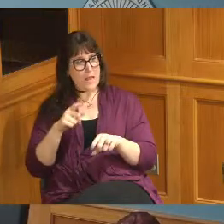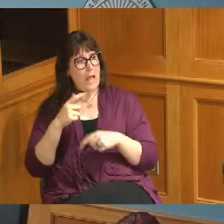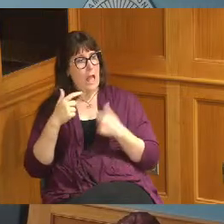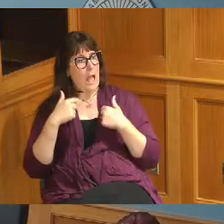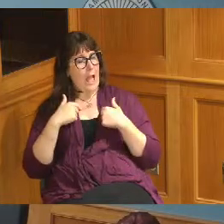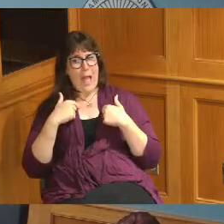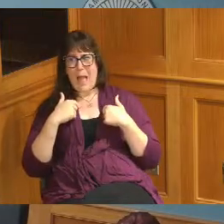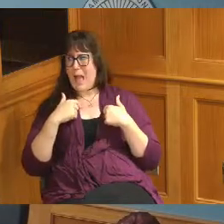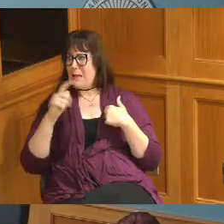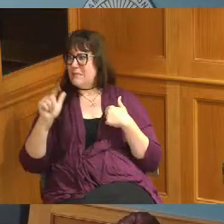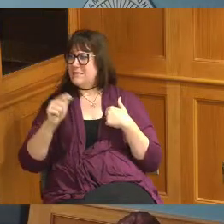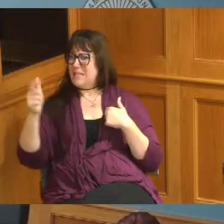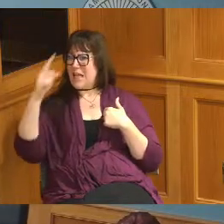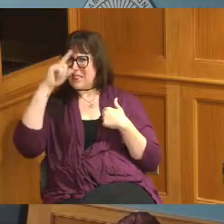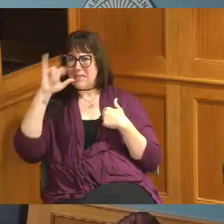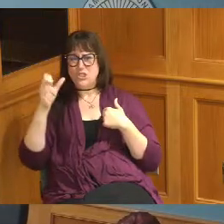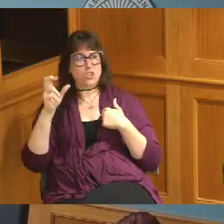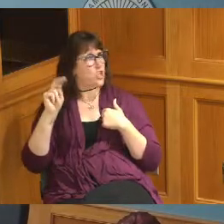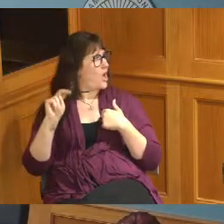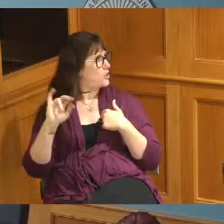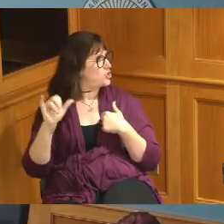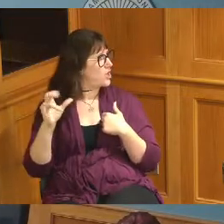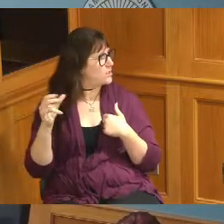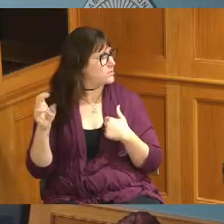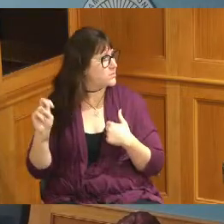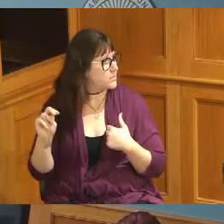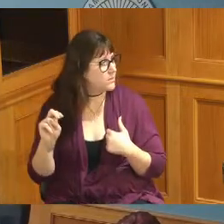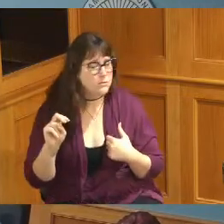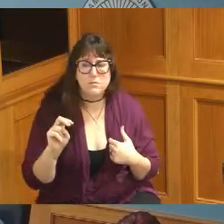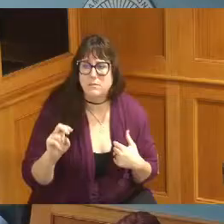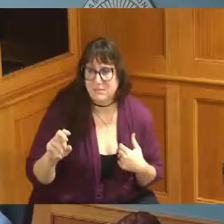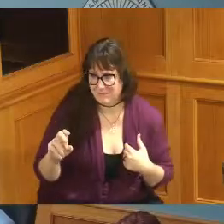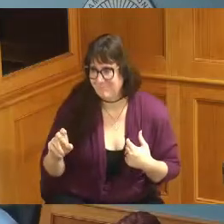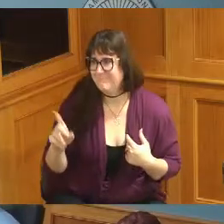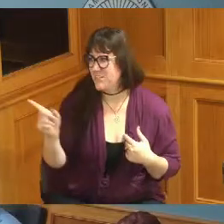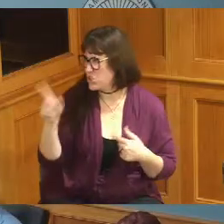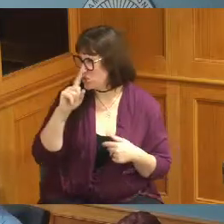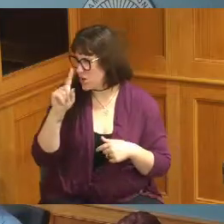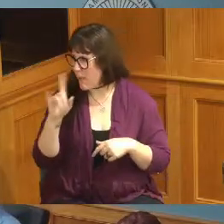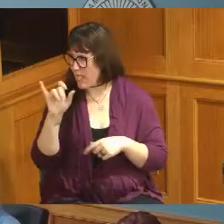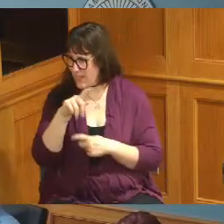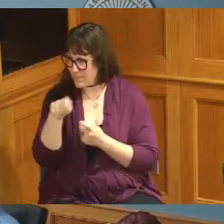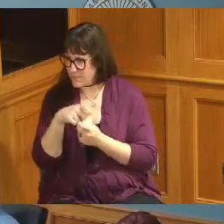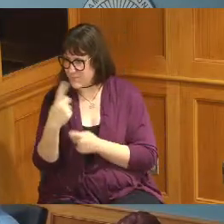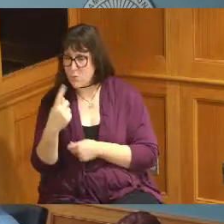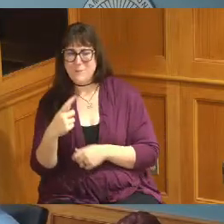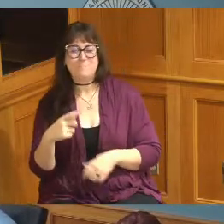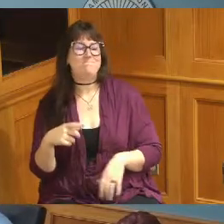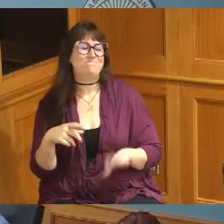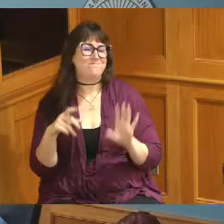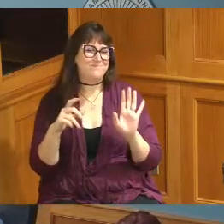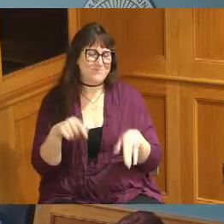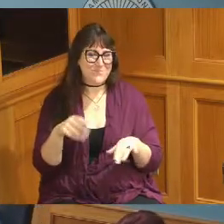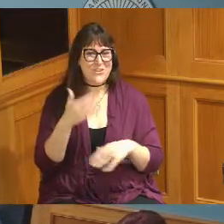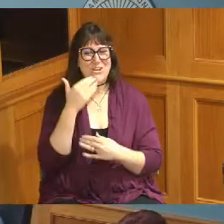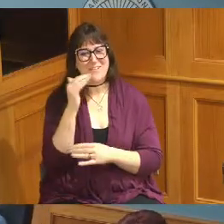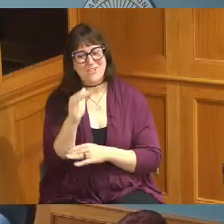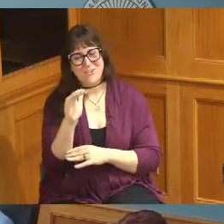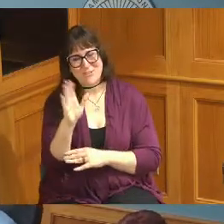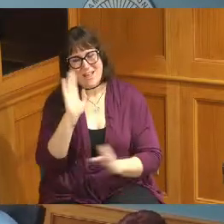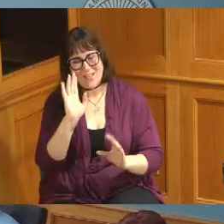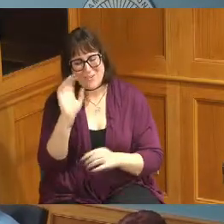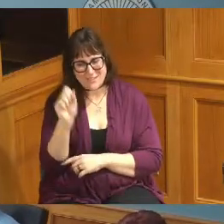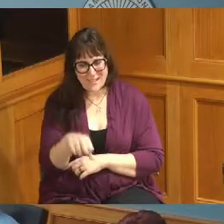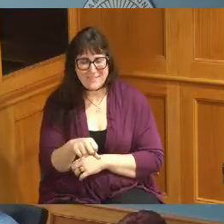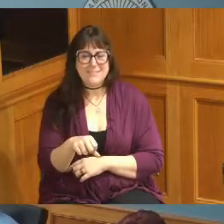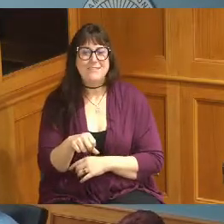to, I think I saw John Nelson John's here. in the He's up room, so walking John out. can walk us through that particular agreement. Commissioners, good afternoon. John Nelson, Hamilton County